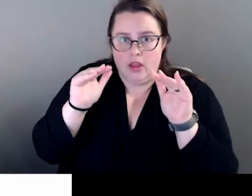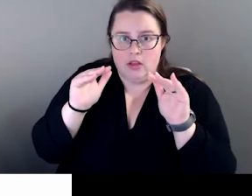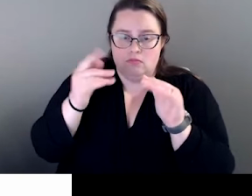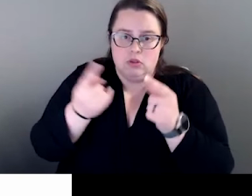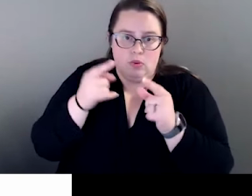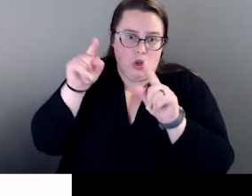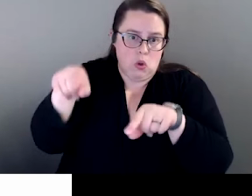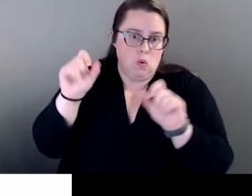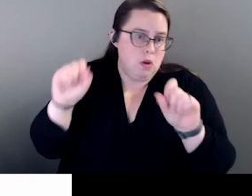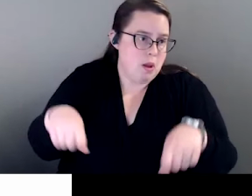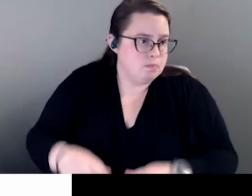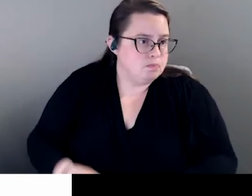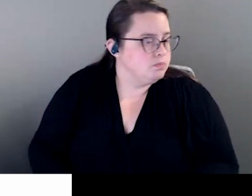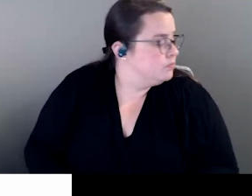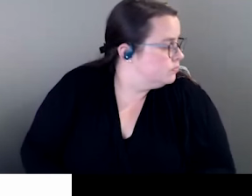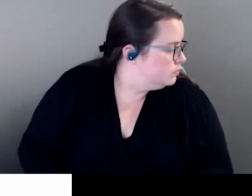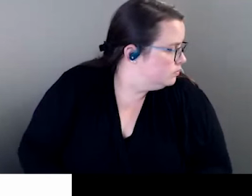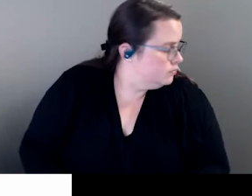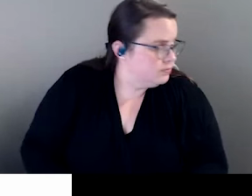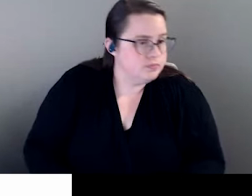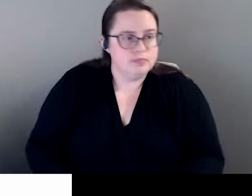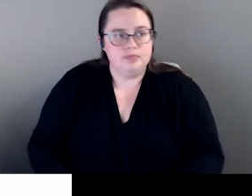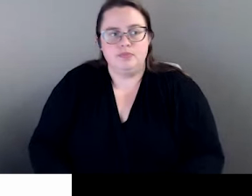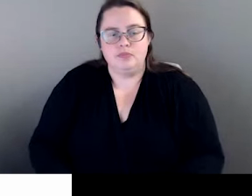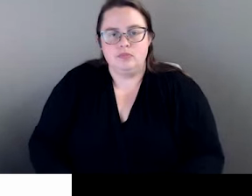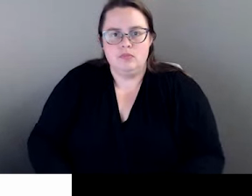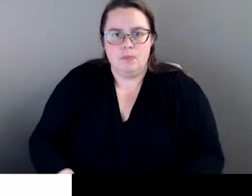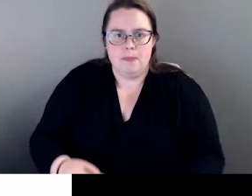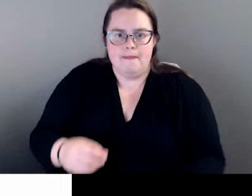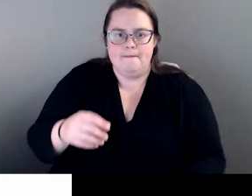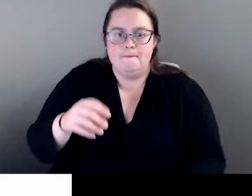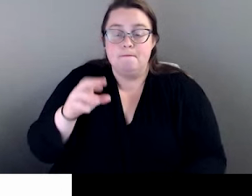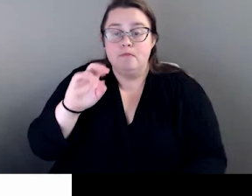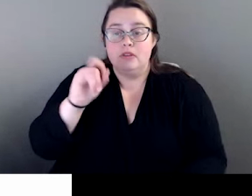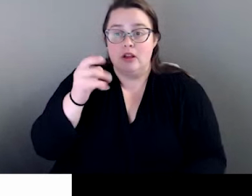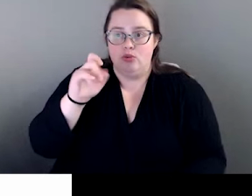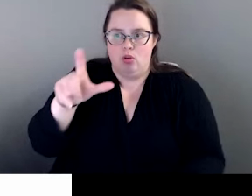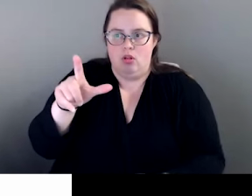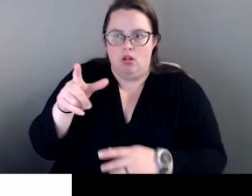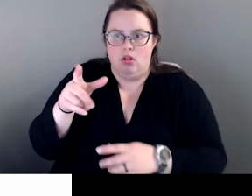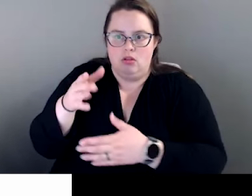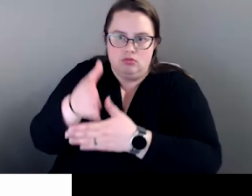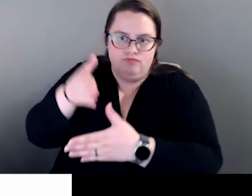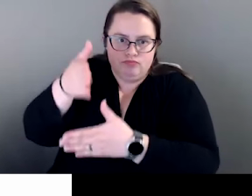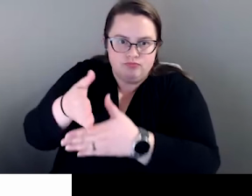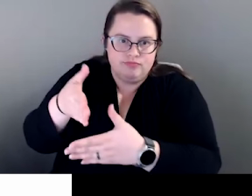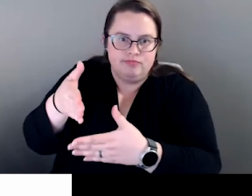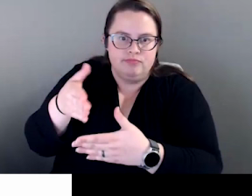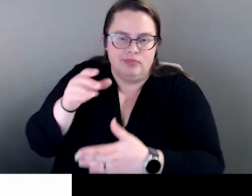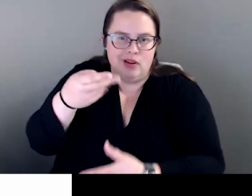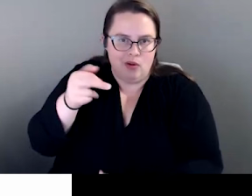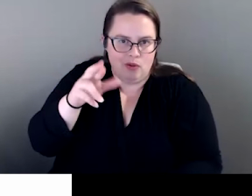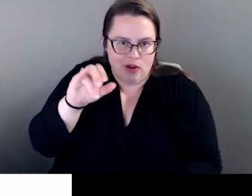too. So let's see, sexual harassment. So sexual harassment is